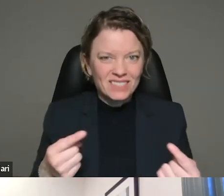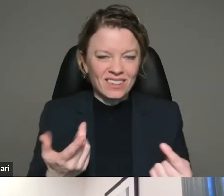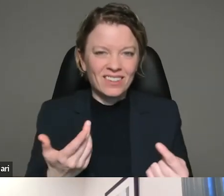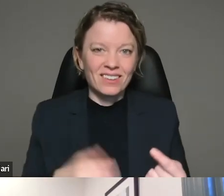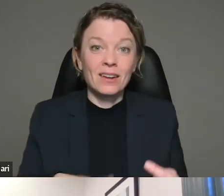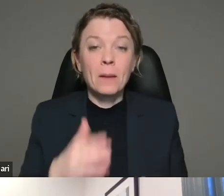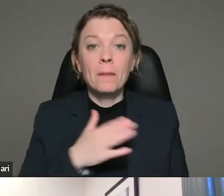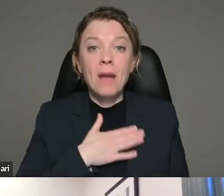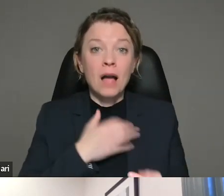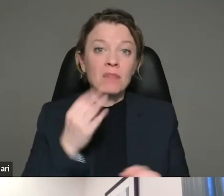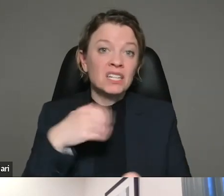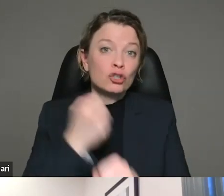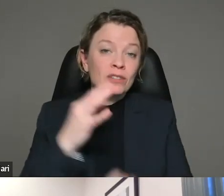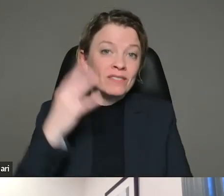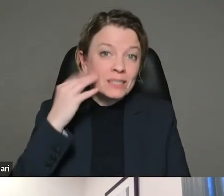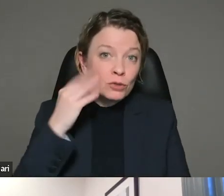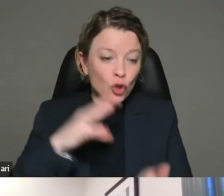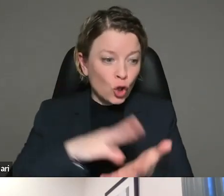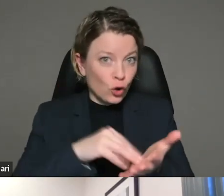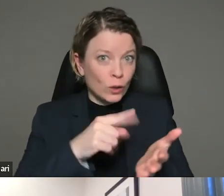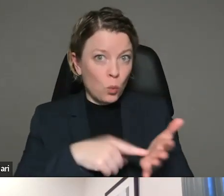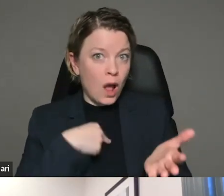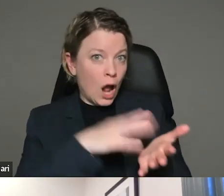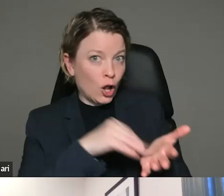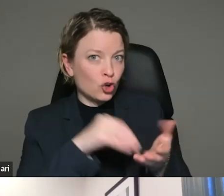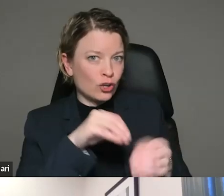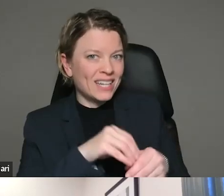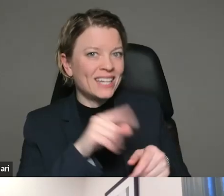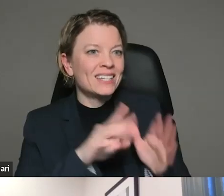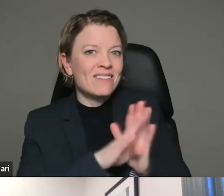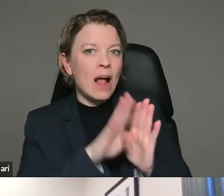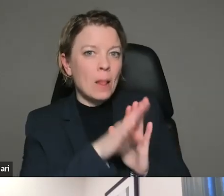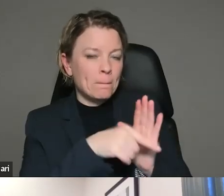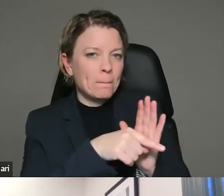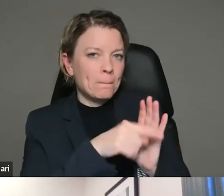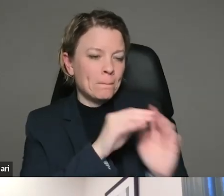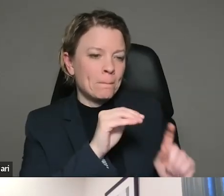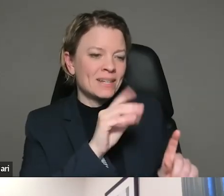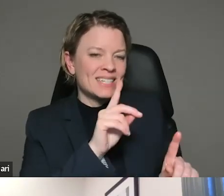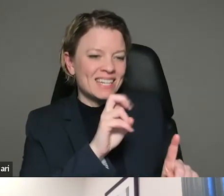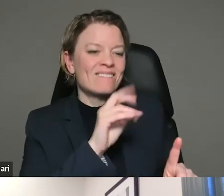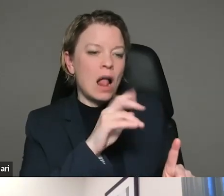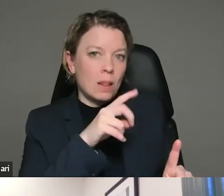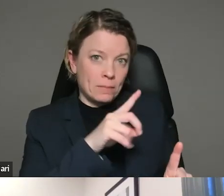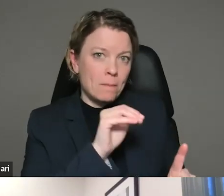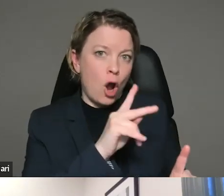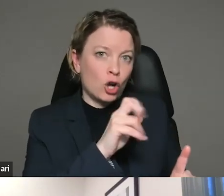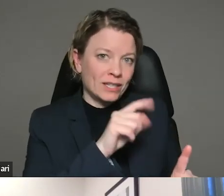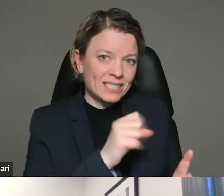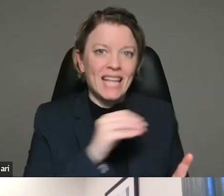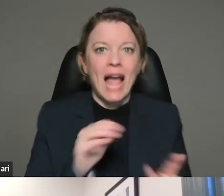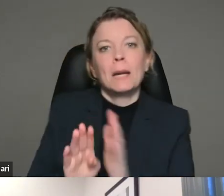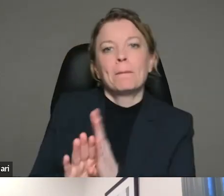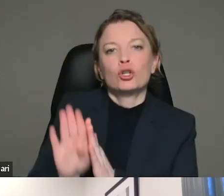my years of experience of learning what I learned in developed markets, as well as emerging markets, being able to bring that to bear